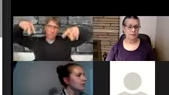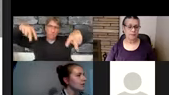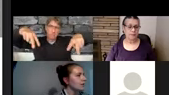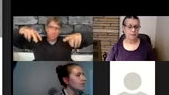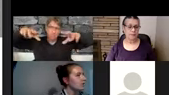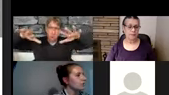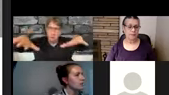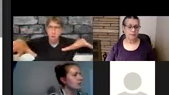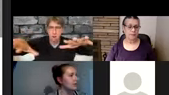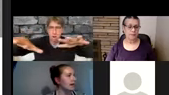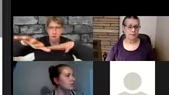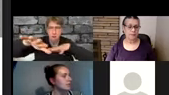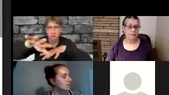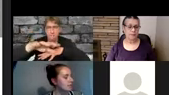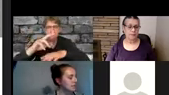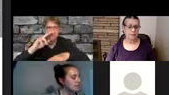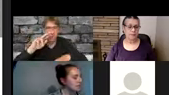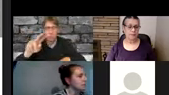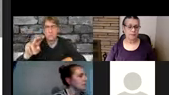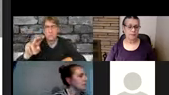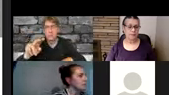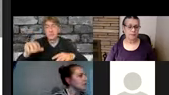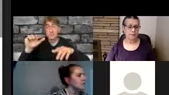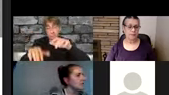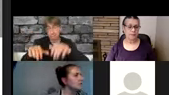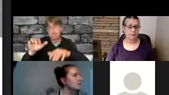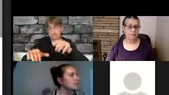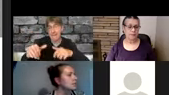for example, we can do the address in Chelsea.